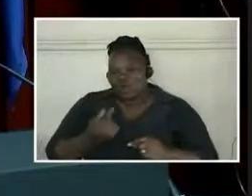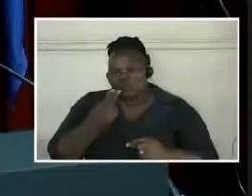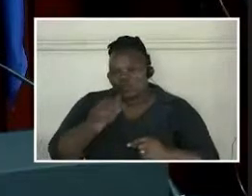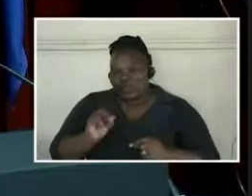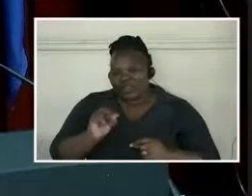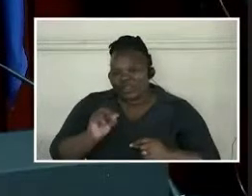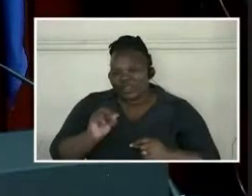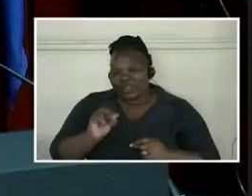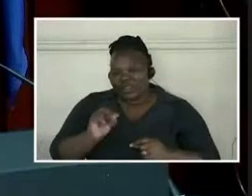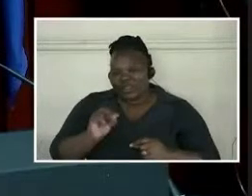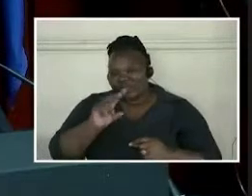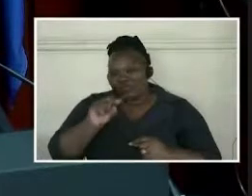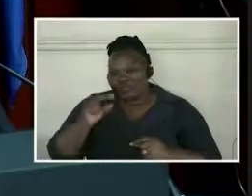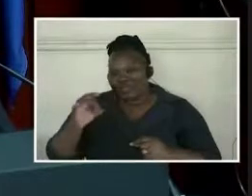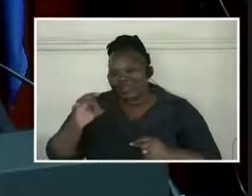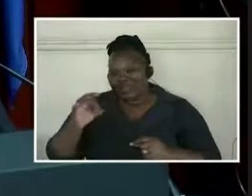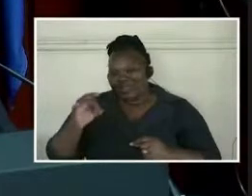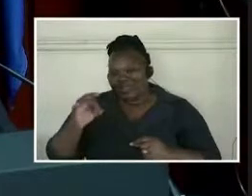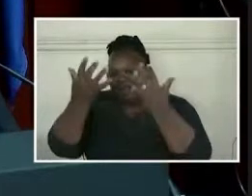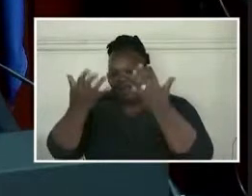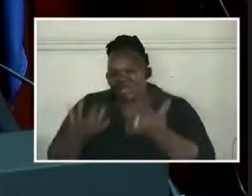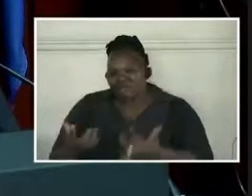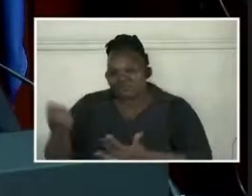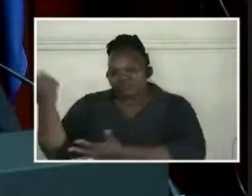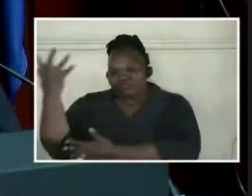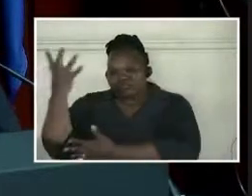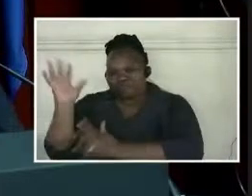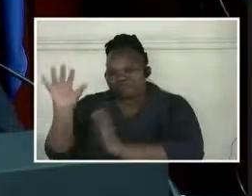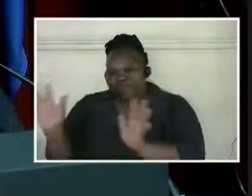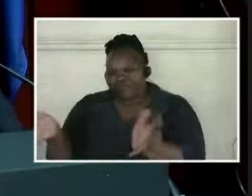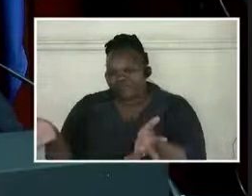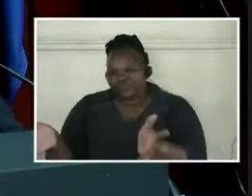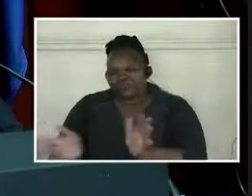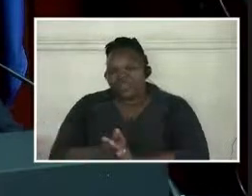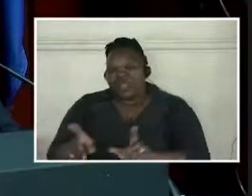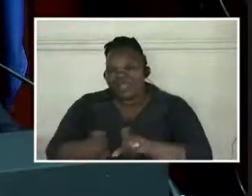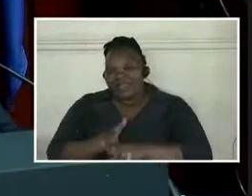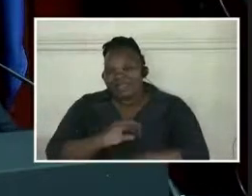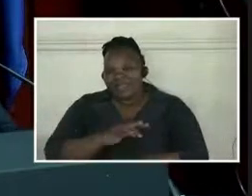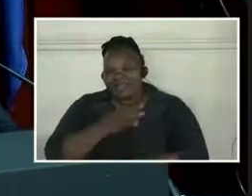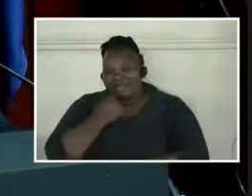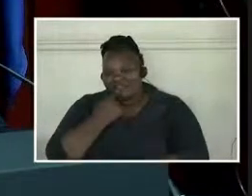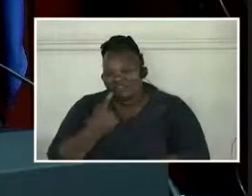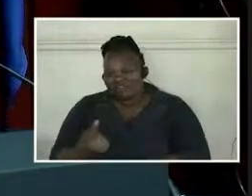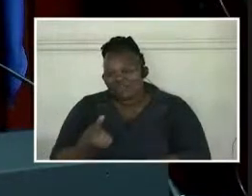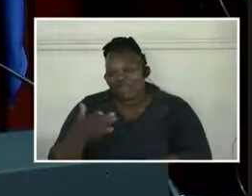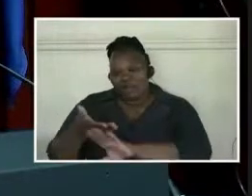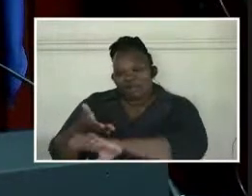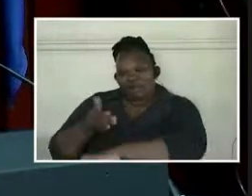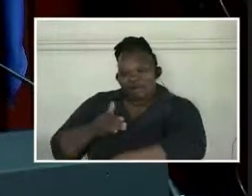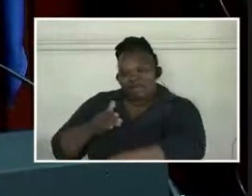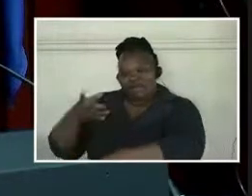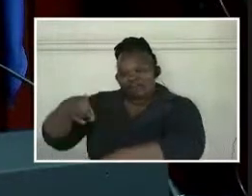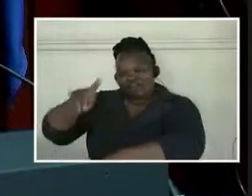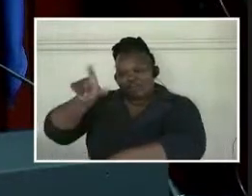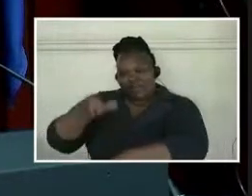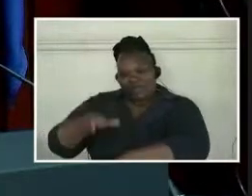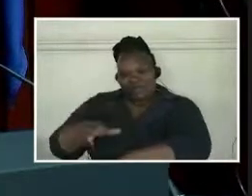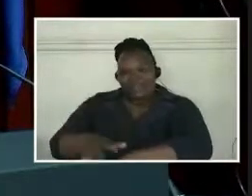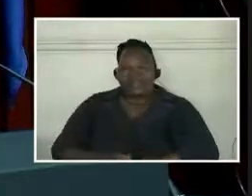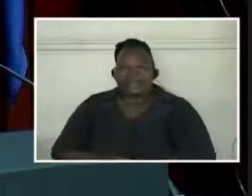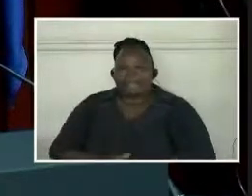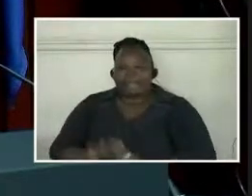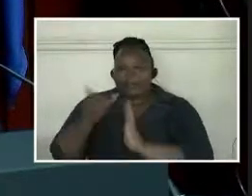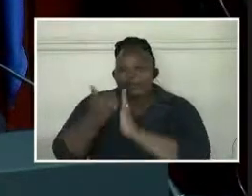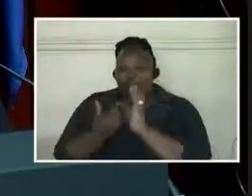through the budget that has been provided for this program as it was highlighted by the previous chair program